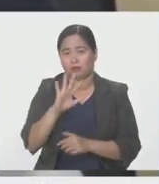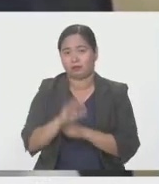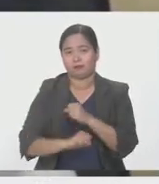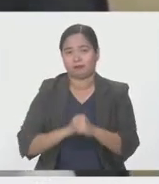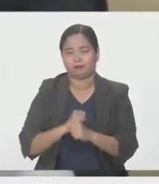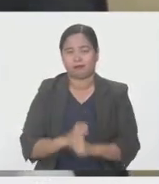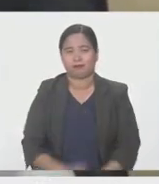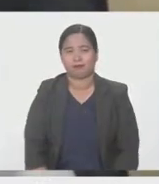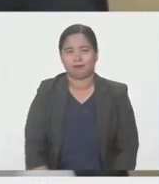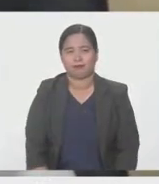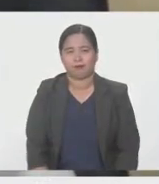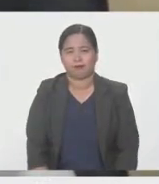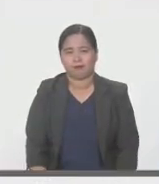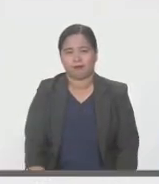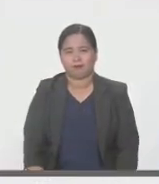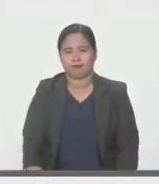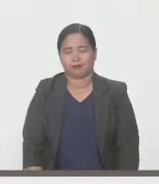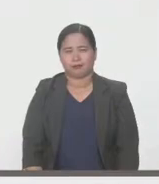5 years.